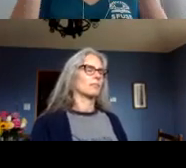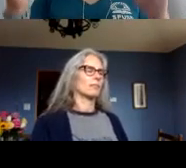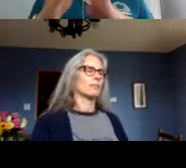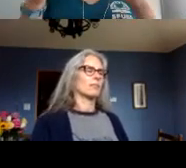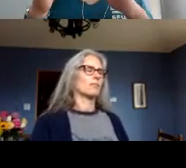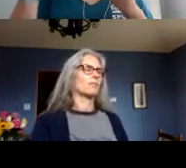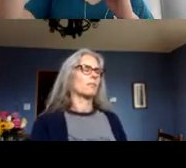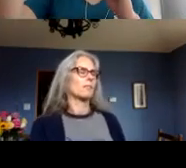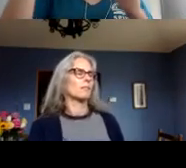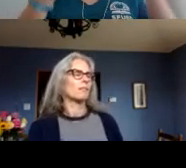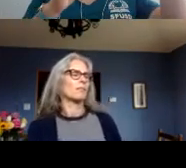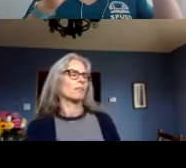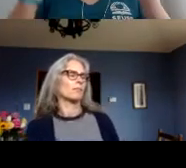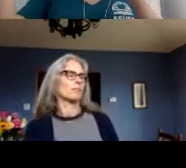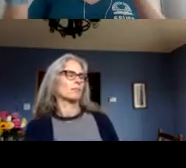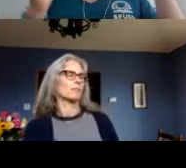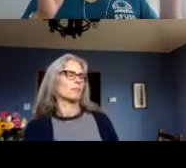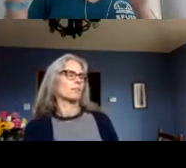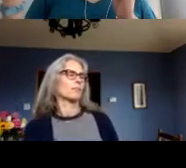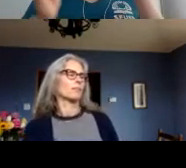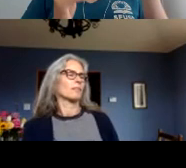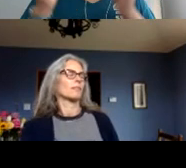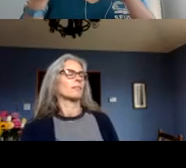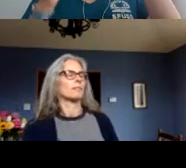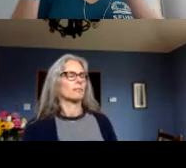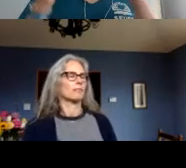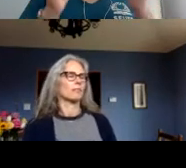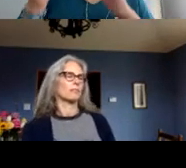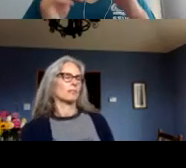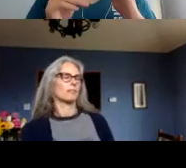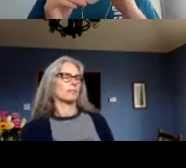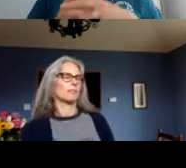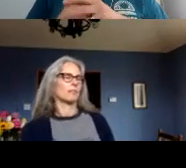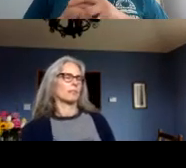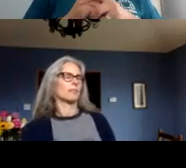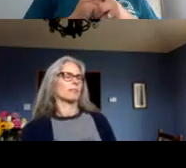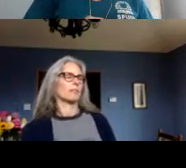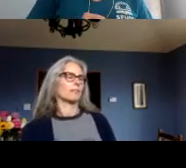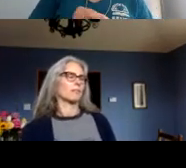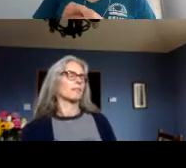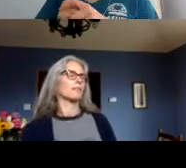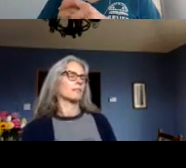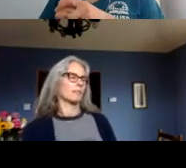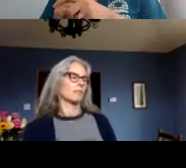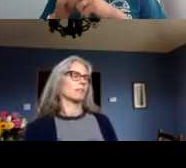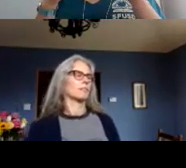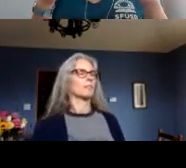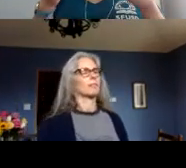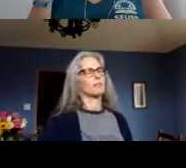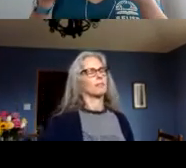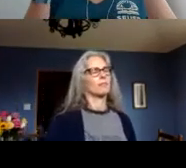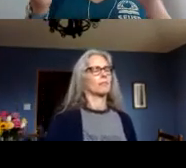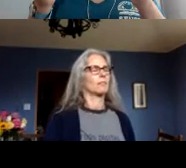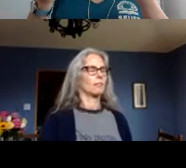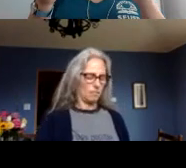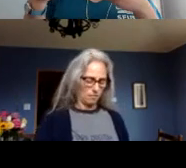file is a picture of the human heart, and students drag the text boxes to label the parts of the human heart. Google Classroom, because it's a